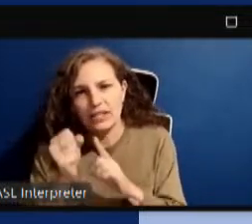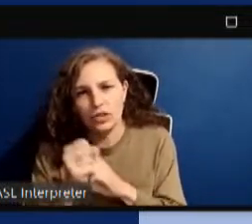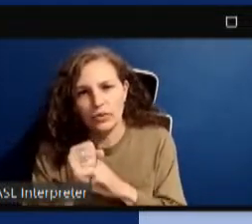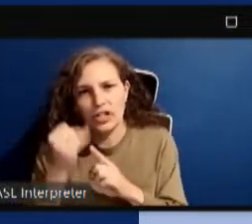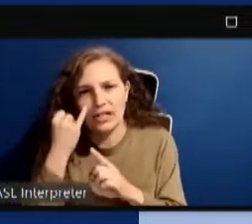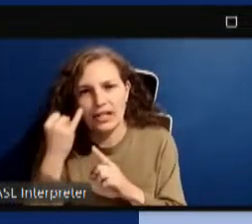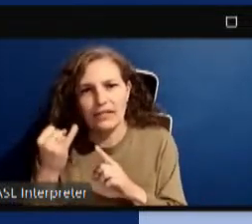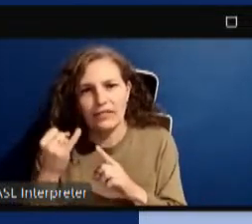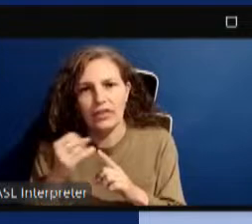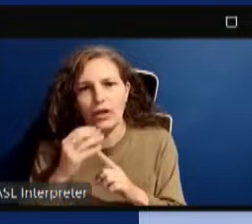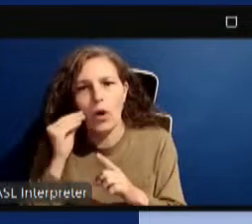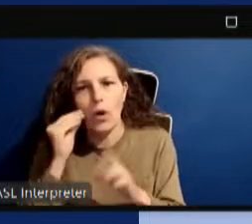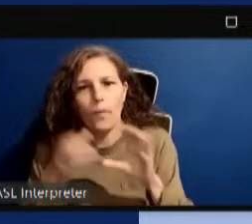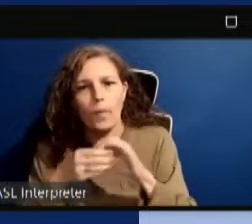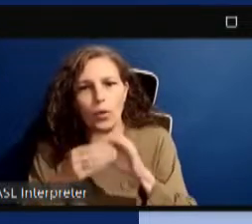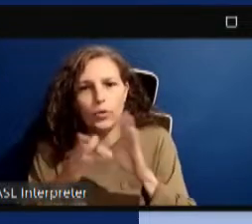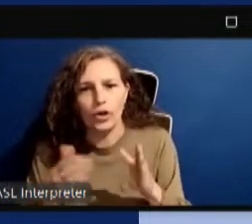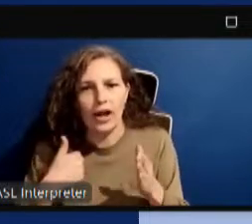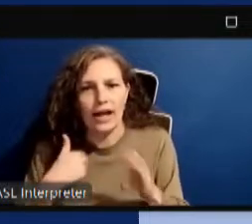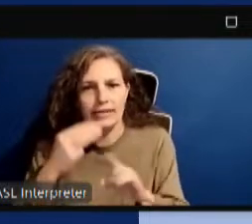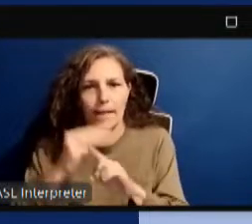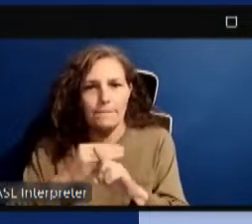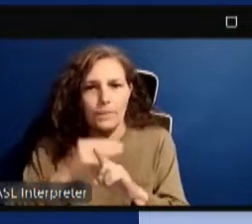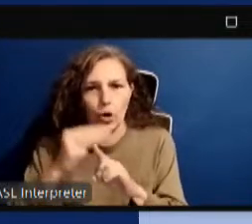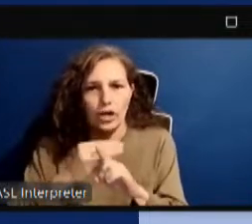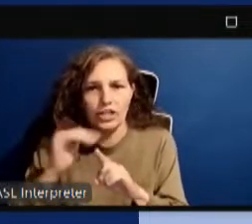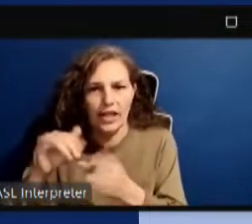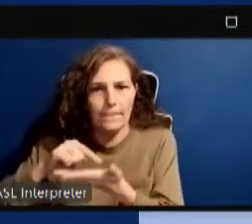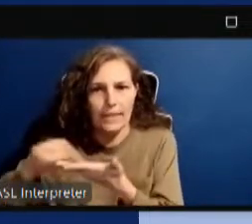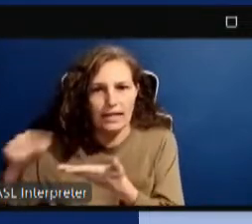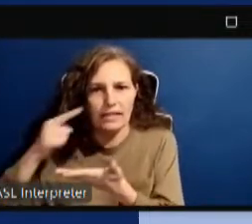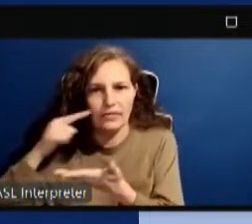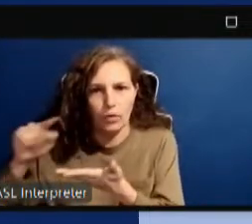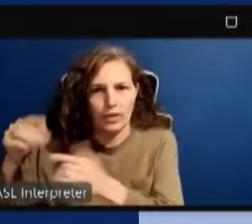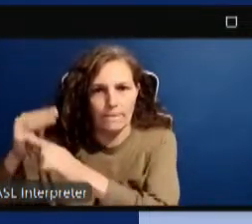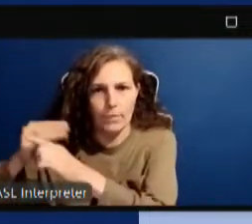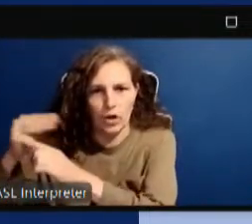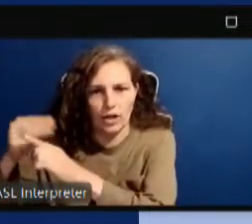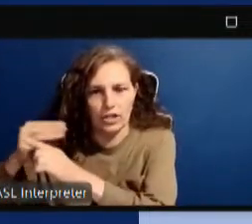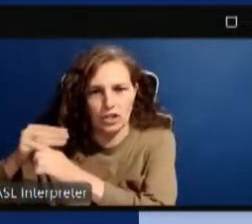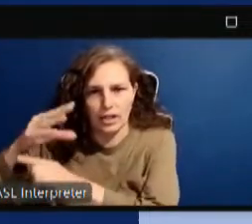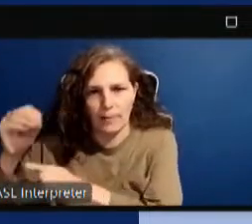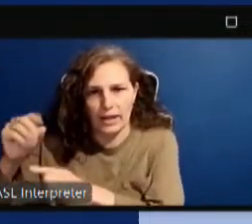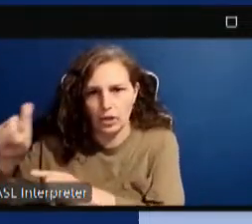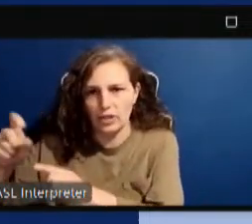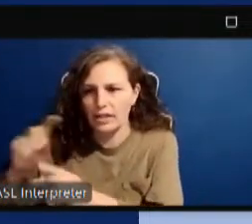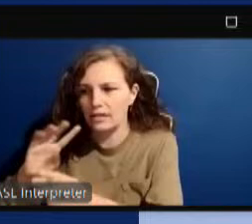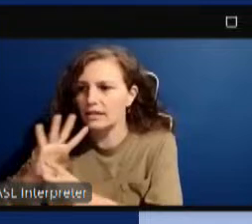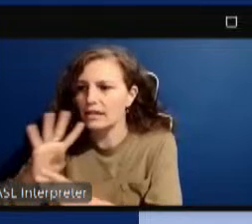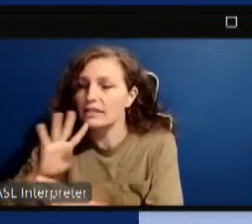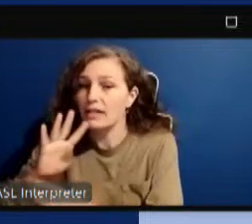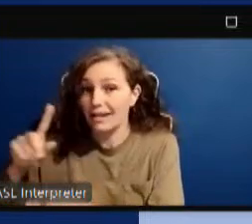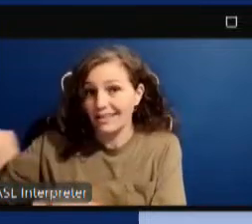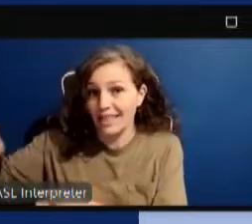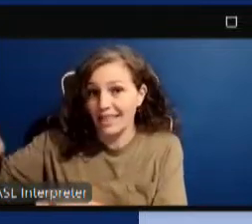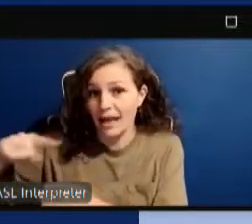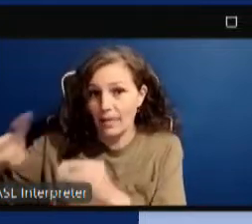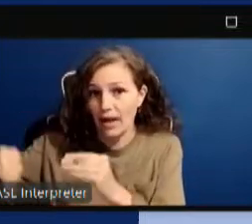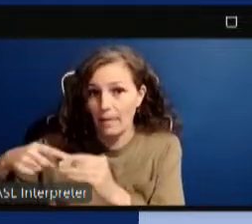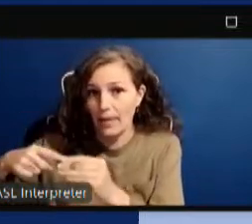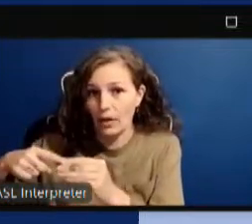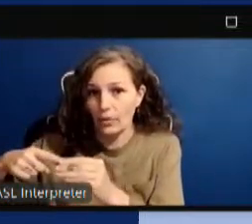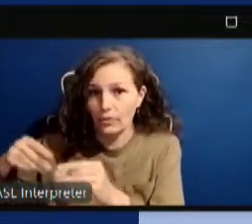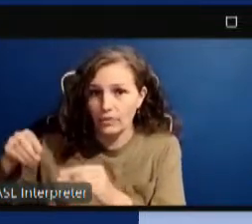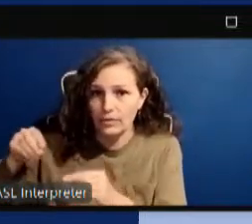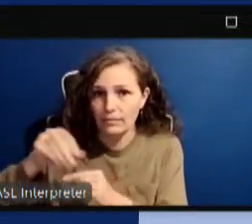then that payment would be paid out to the mortgage company. And at that point, you'd have to discuss with your mortgage company about disbursement of those funds to